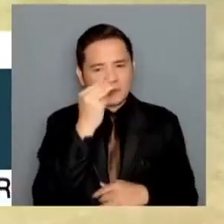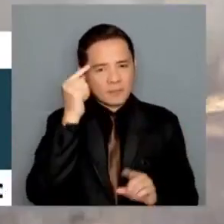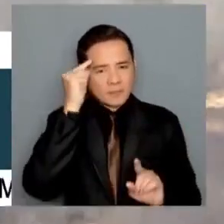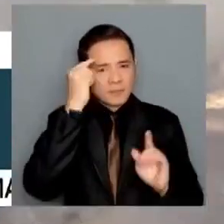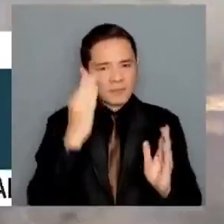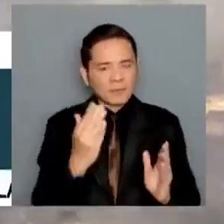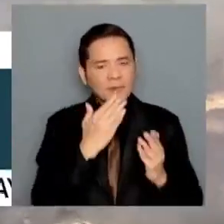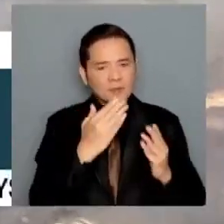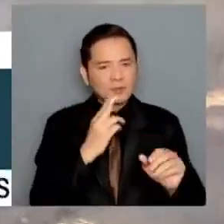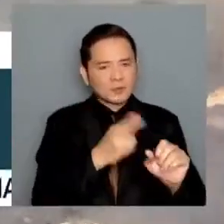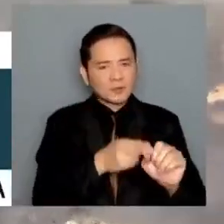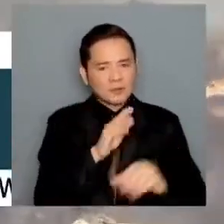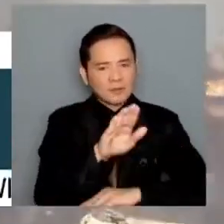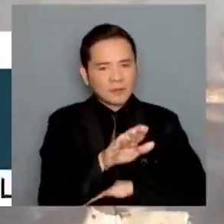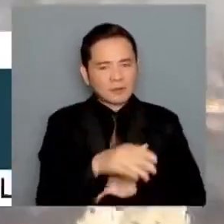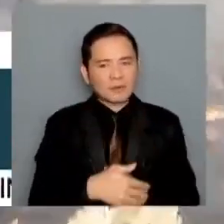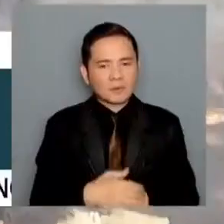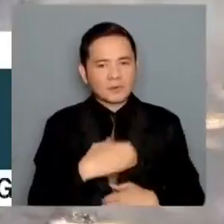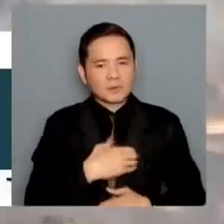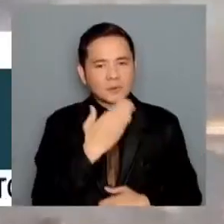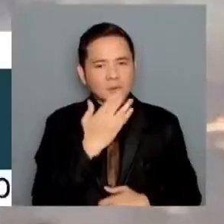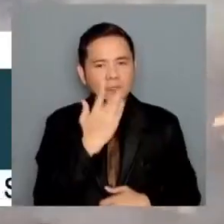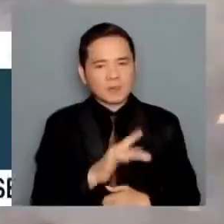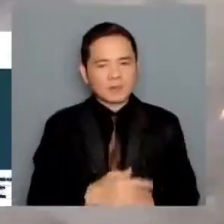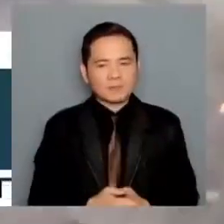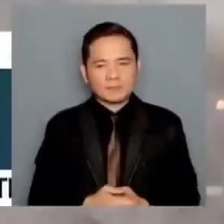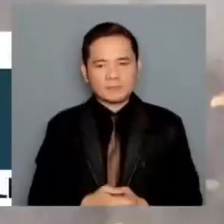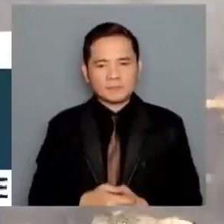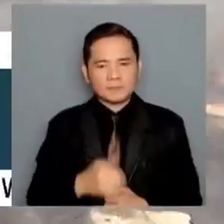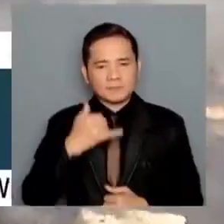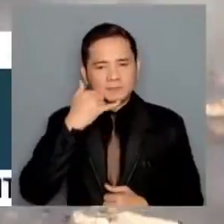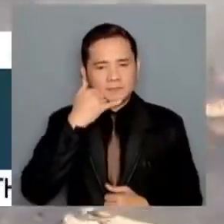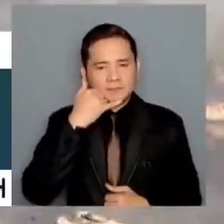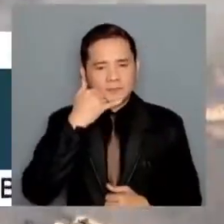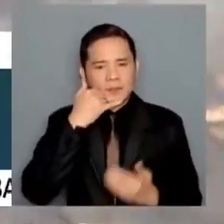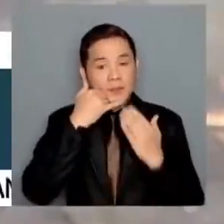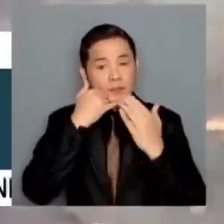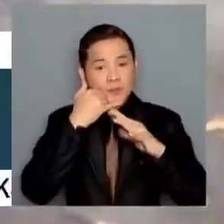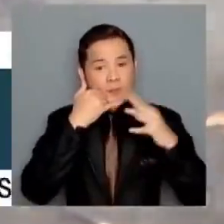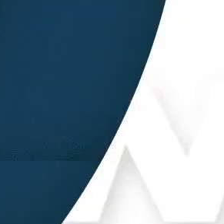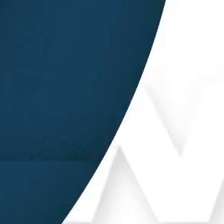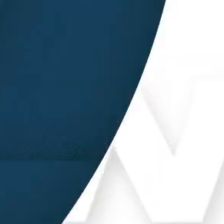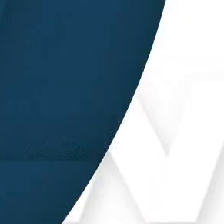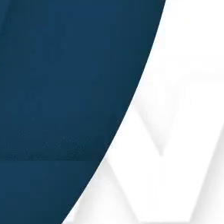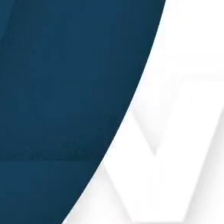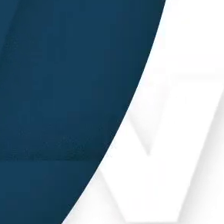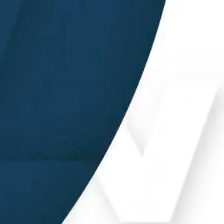for joining us this afternoon. We wish you luck with your efforts. Thank you very much, sir. Good afternoon.